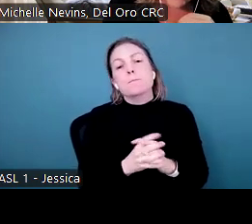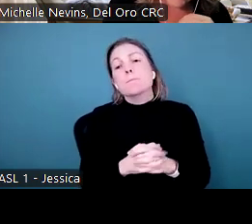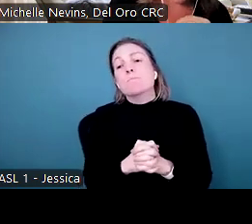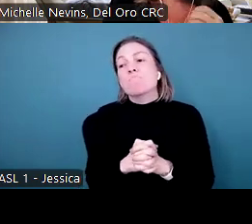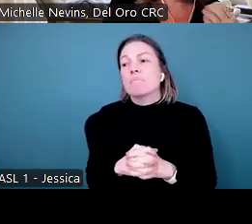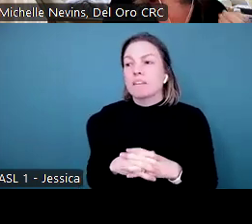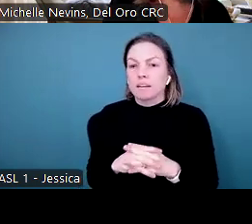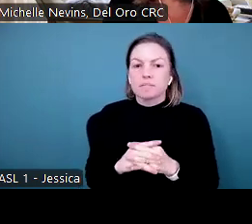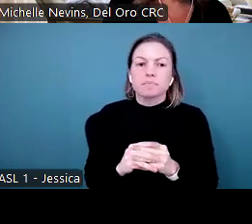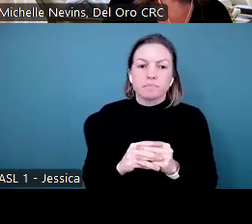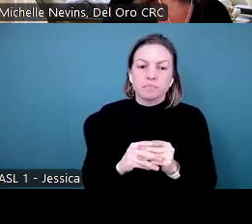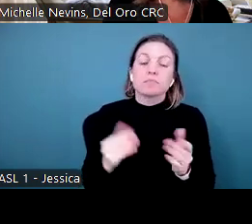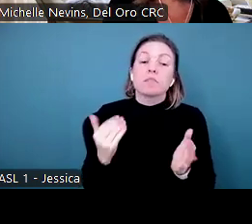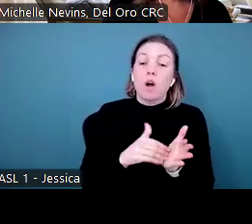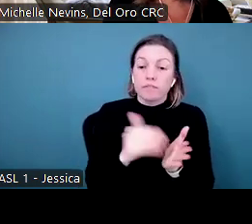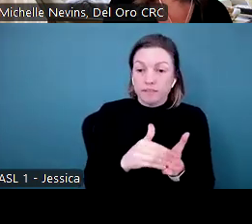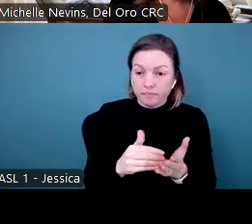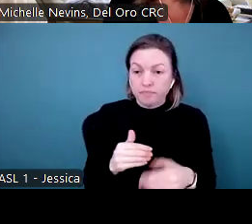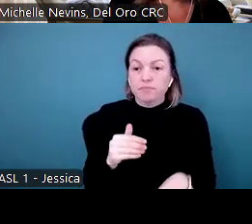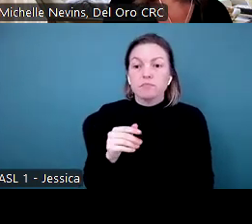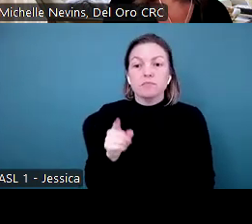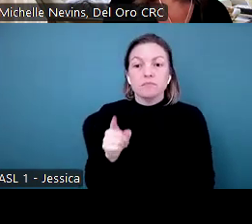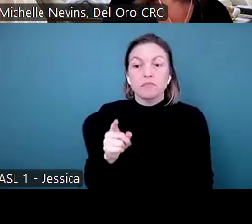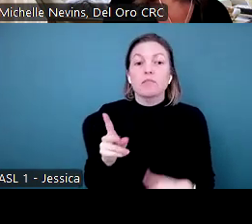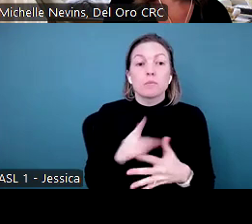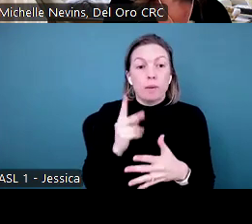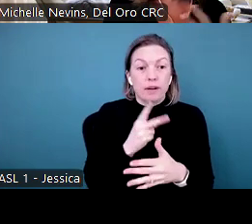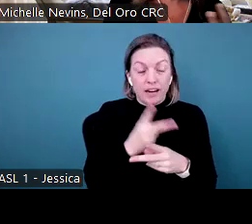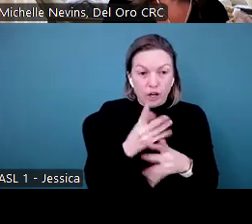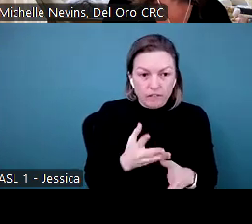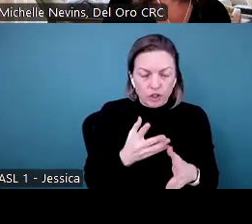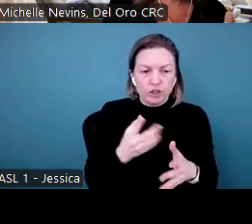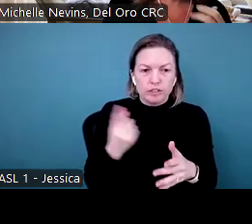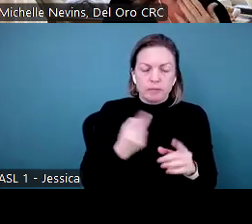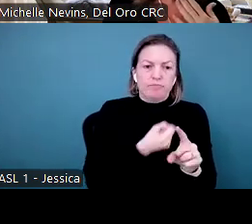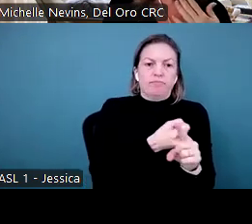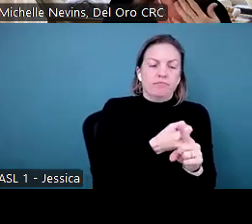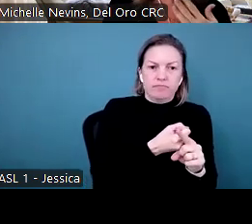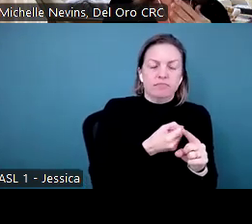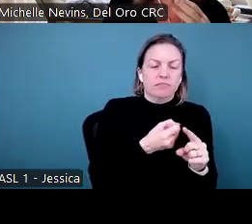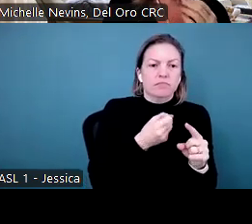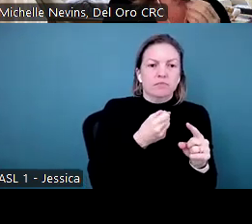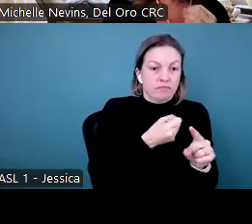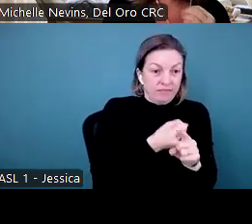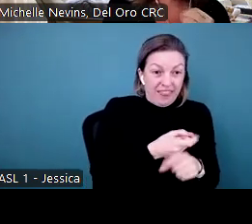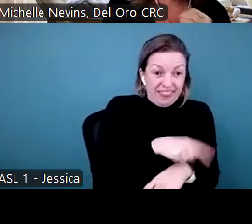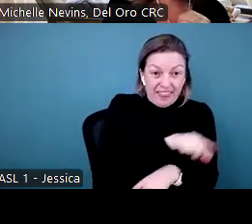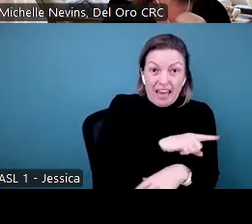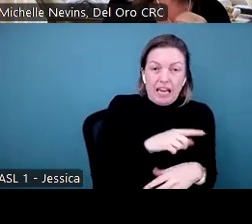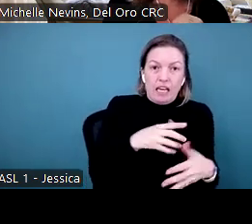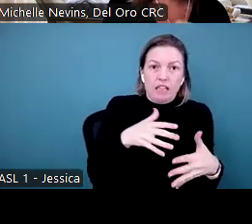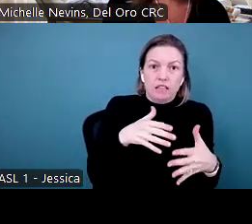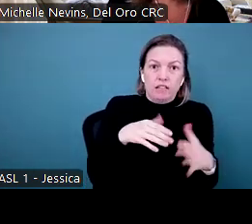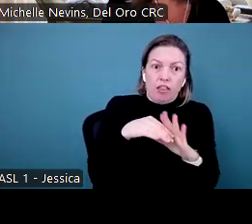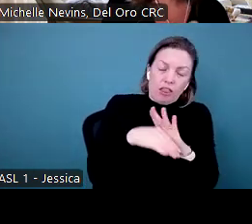oftentimes when something happens to the primary caregiver, kind of the whole situation falls apart, and we try to prevent